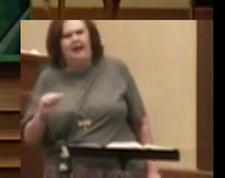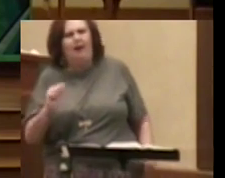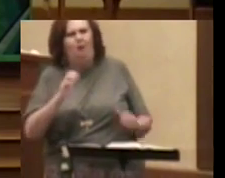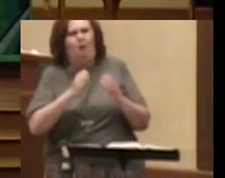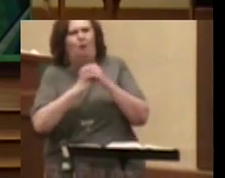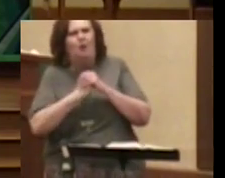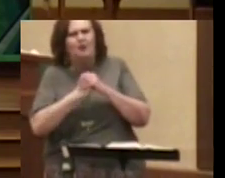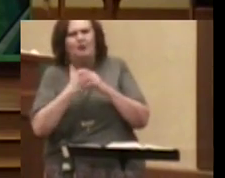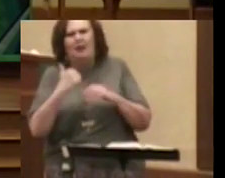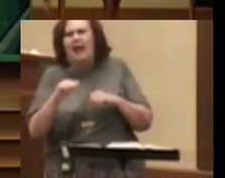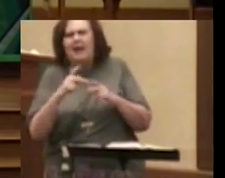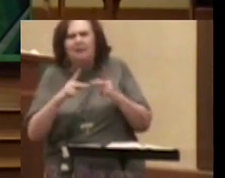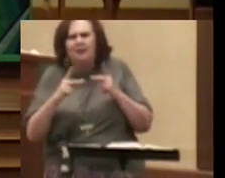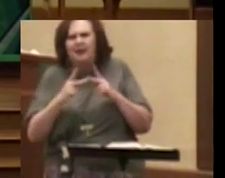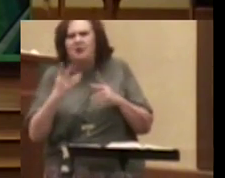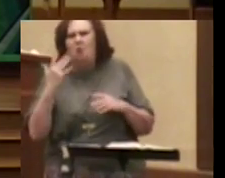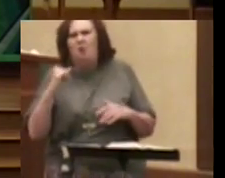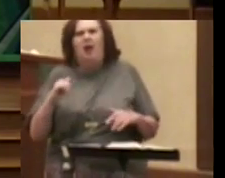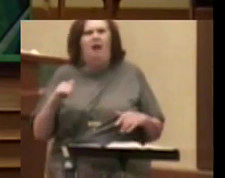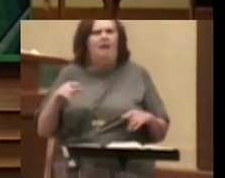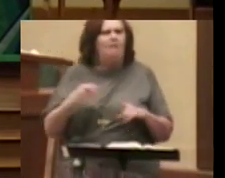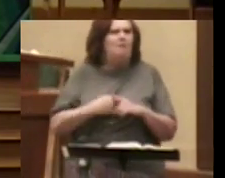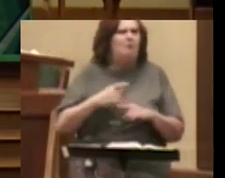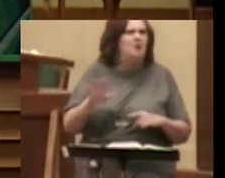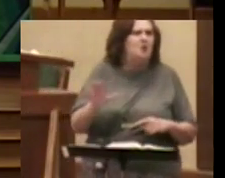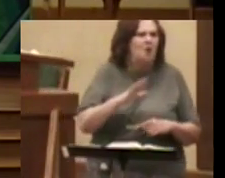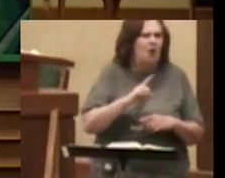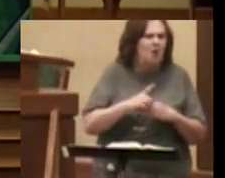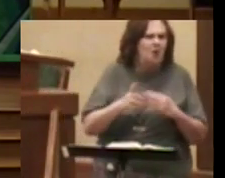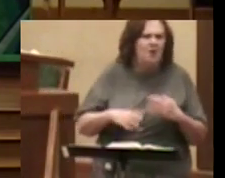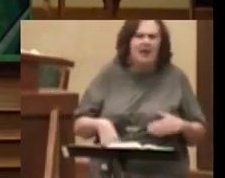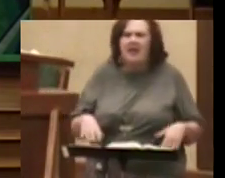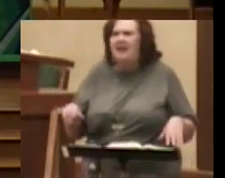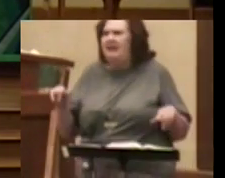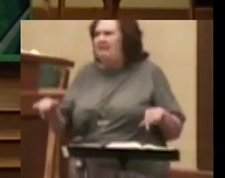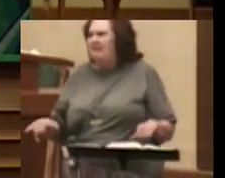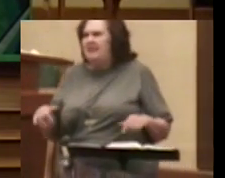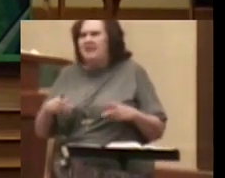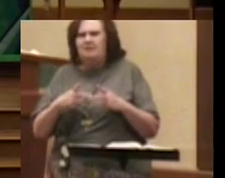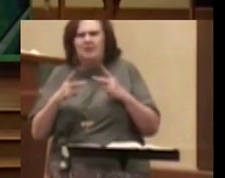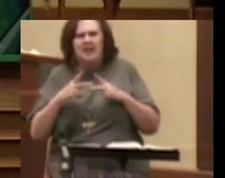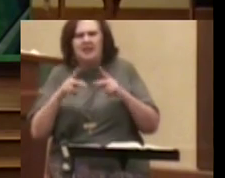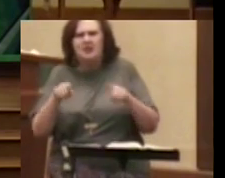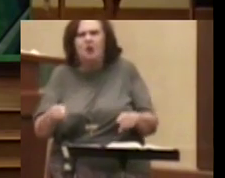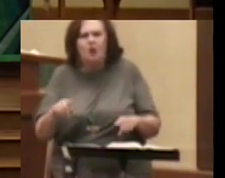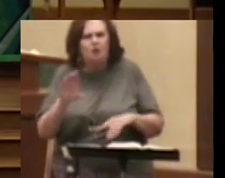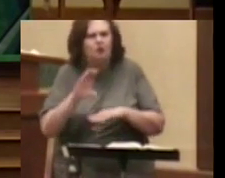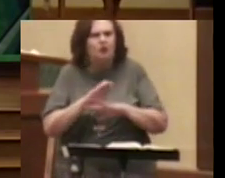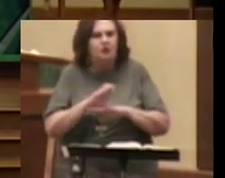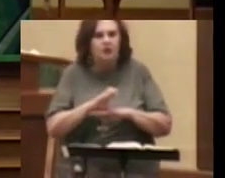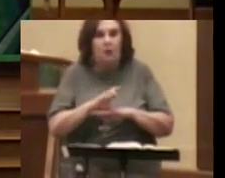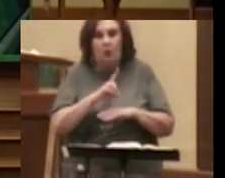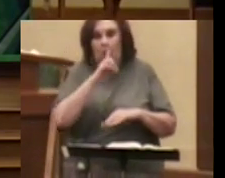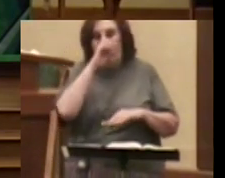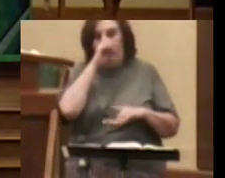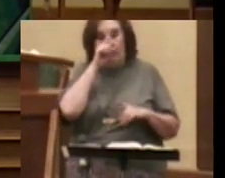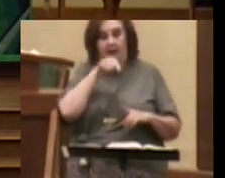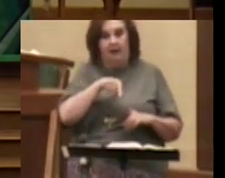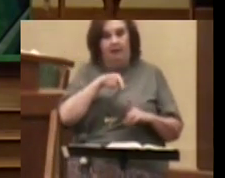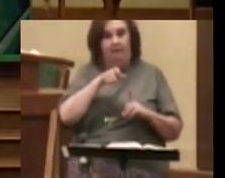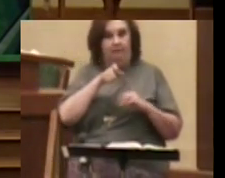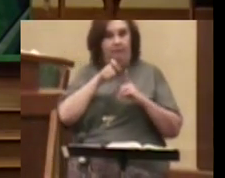they might say. Why take time out of your weekend to be in this place? Simply think of the words